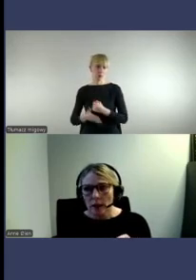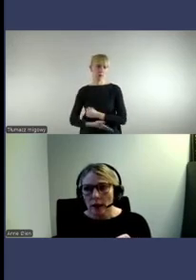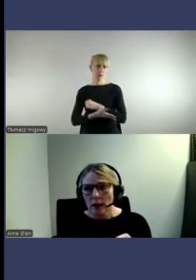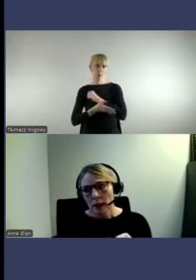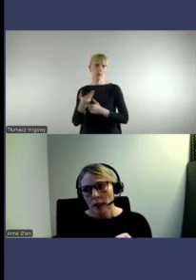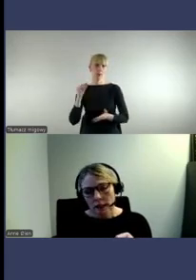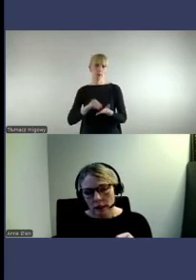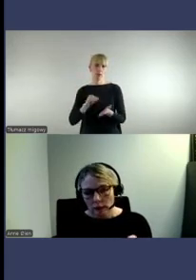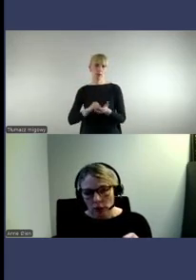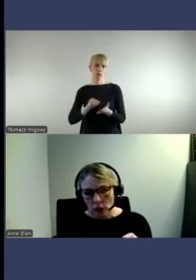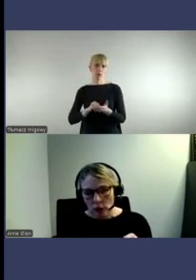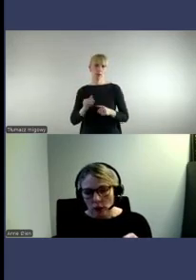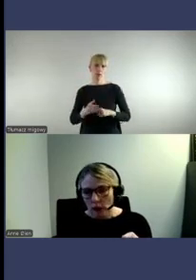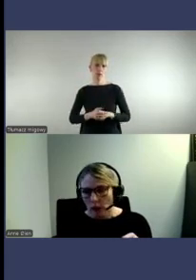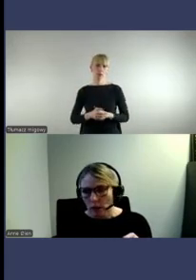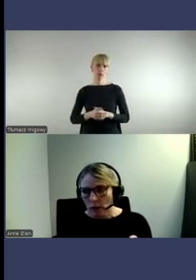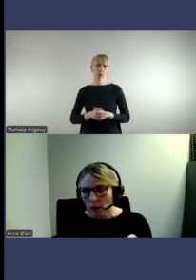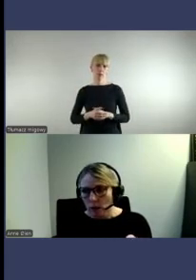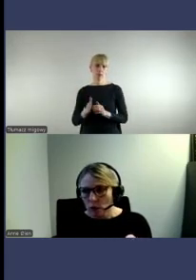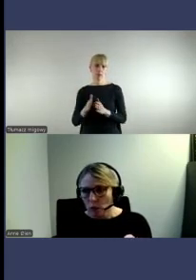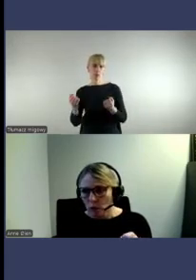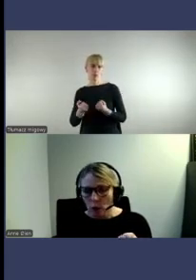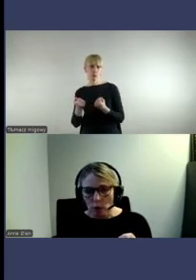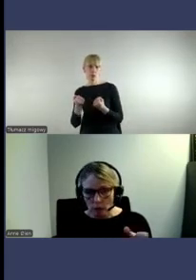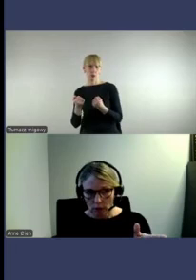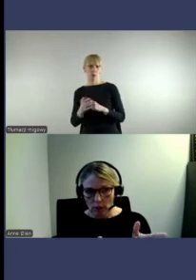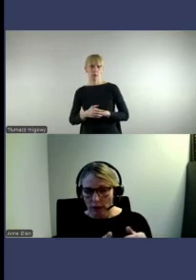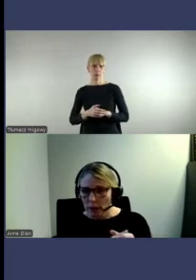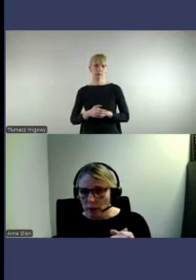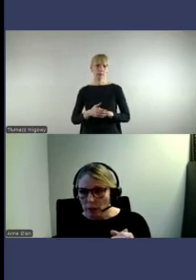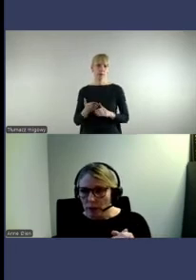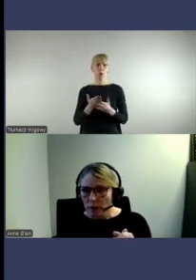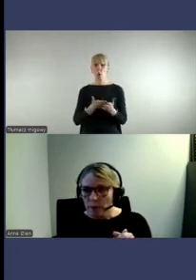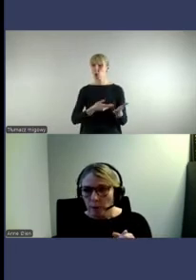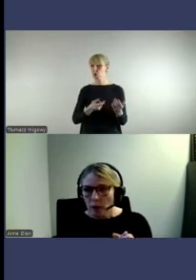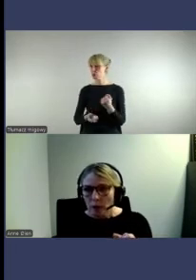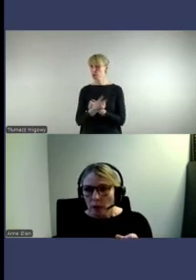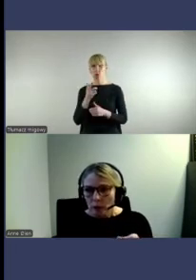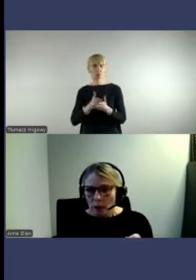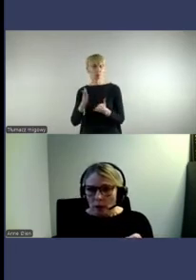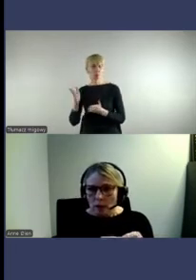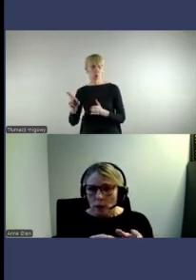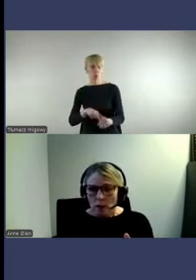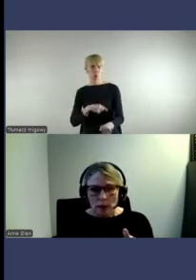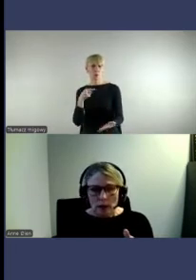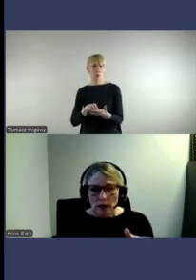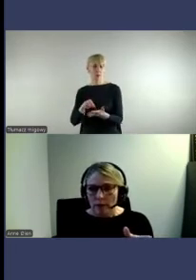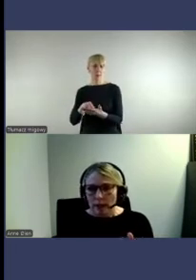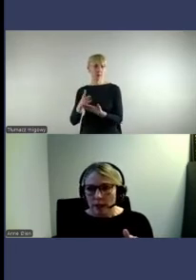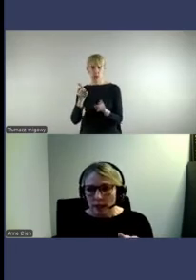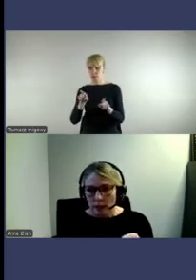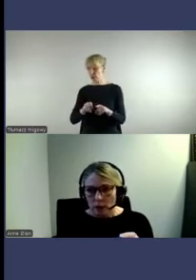measures that they see as efficient in the long term and from learning experiences. So one